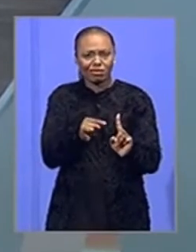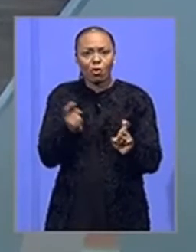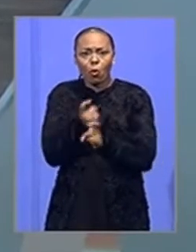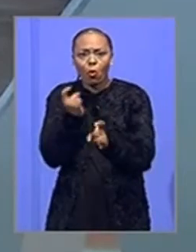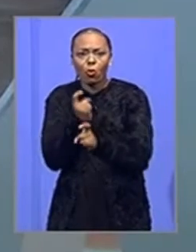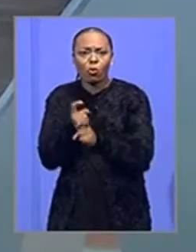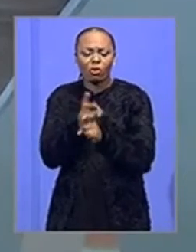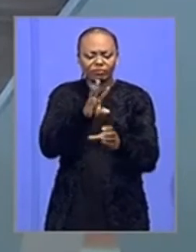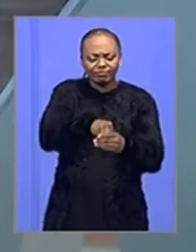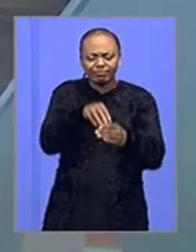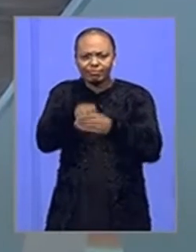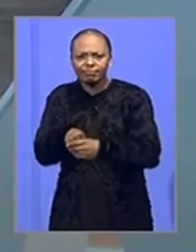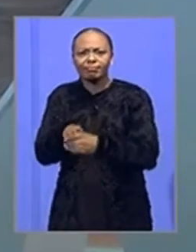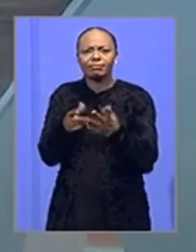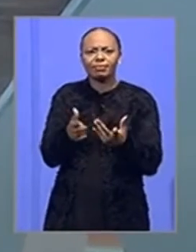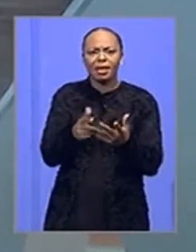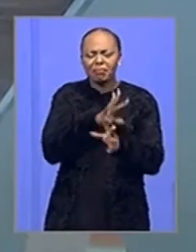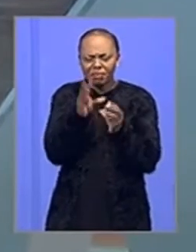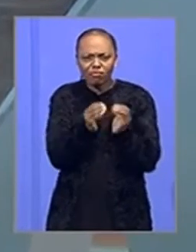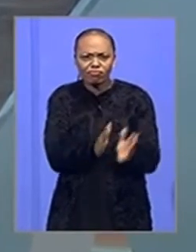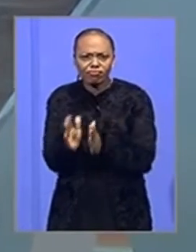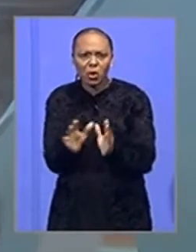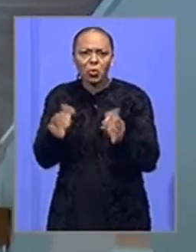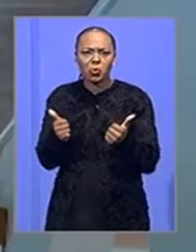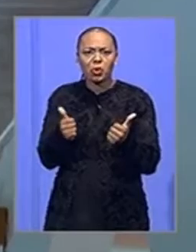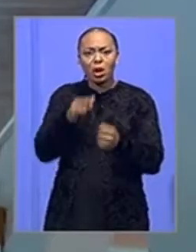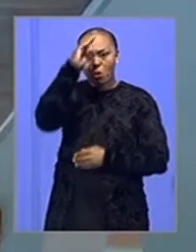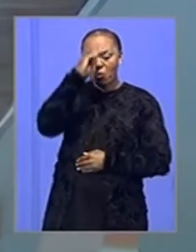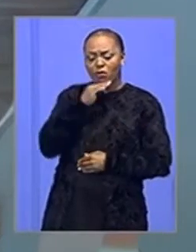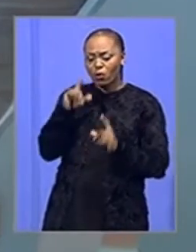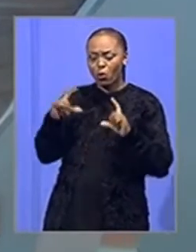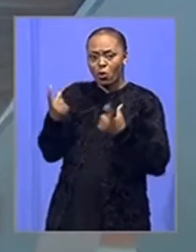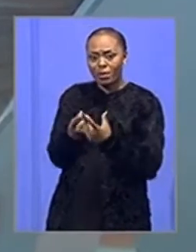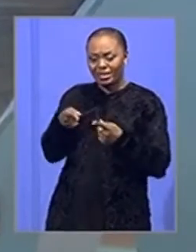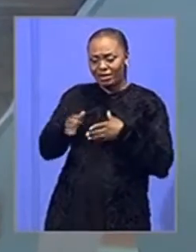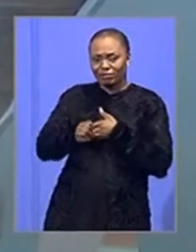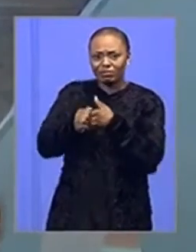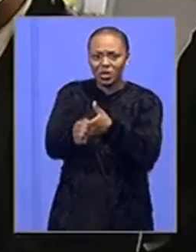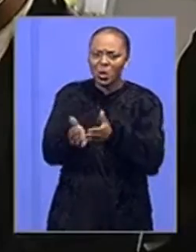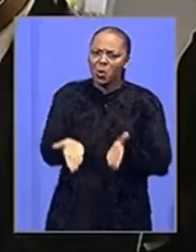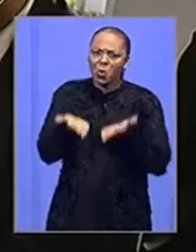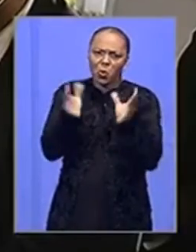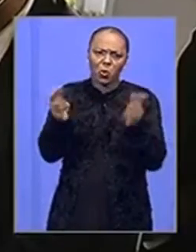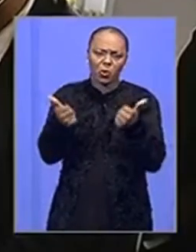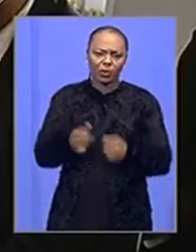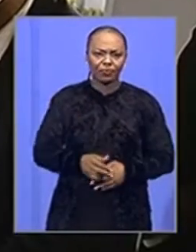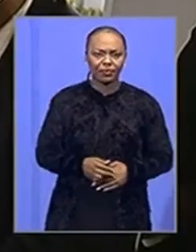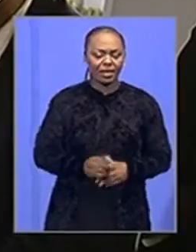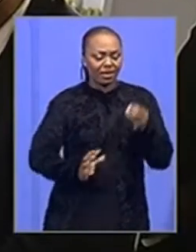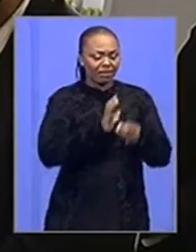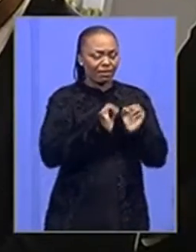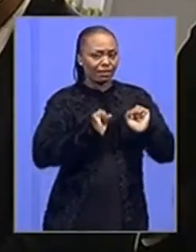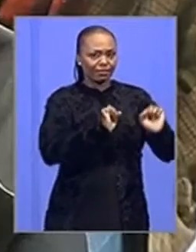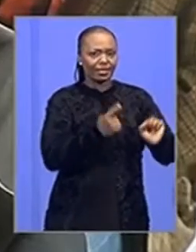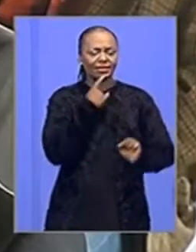robust debates during house sittings and in the various portfolio committees he diligently served on. Ba lelapa la hae ba re ba